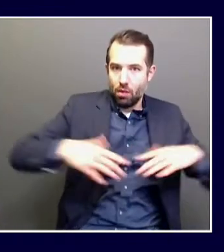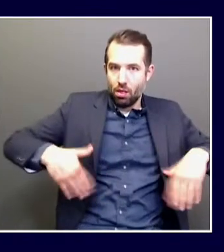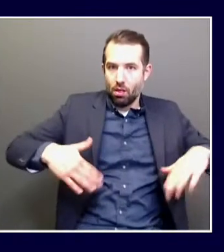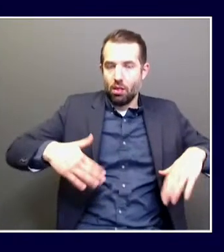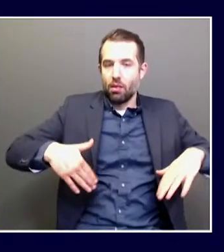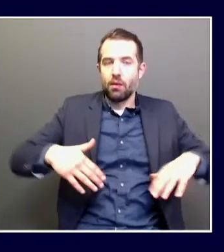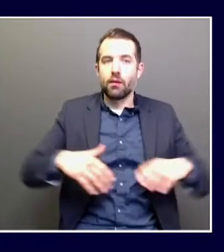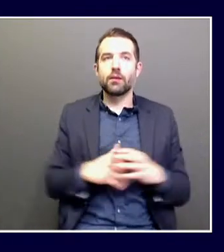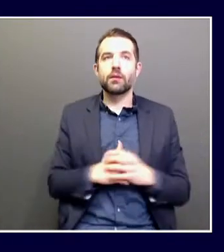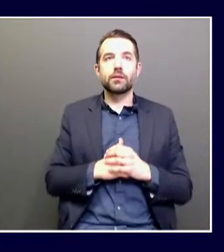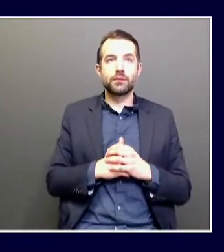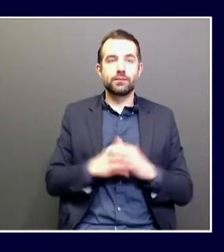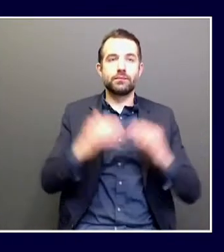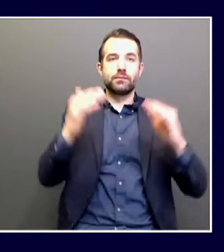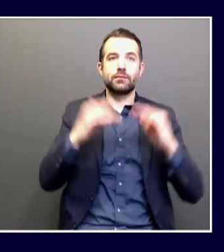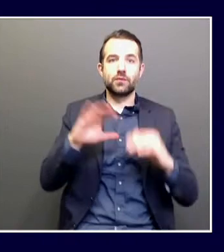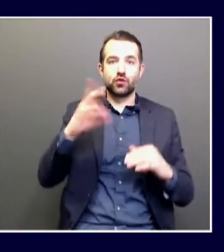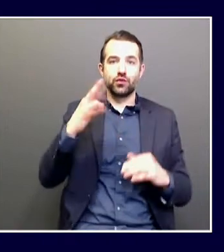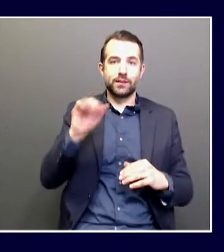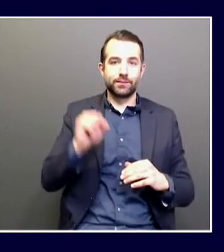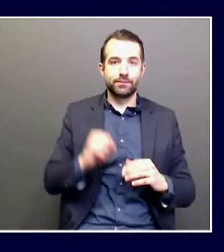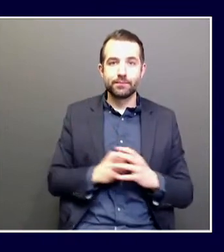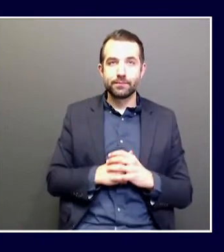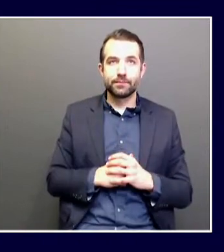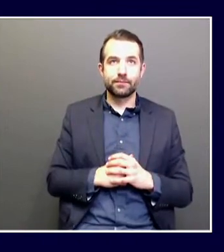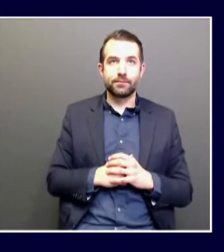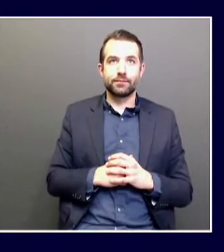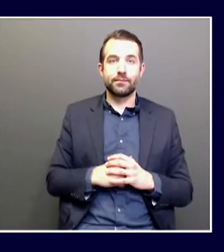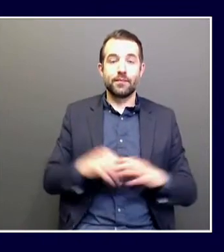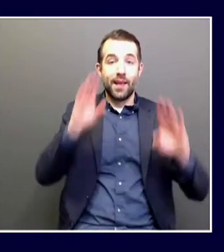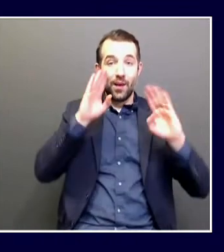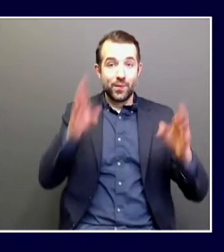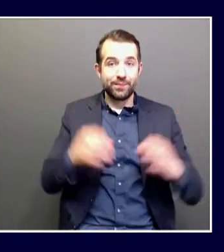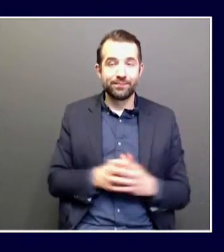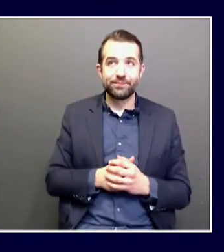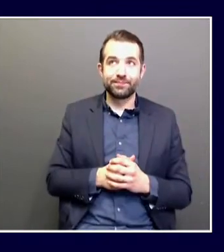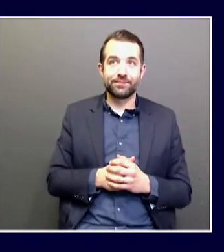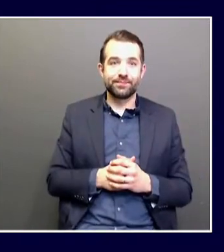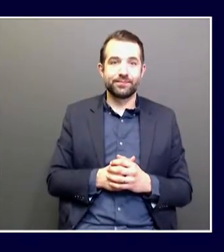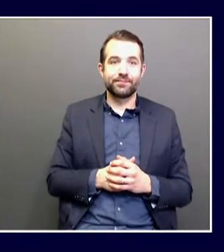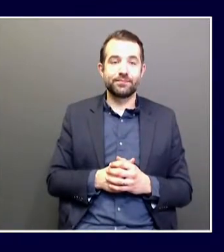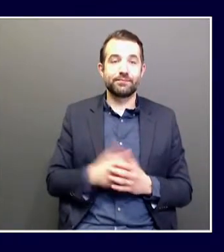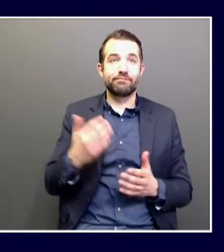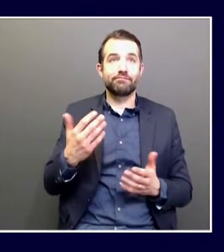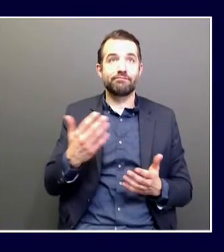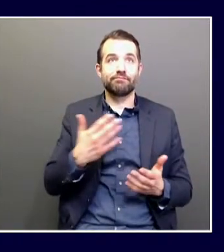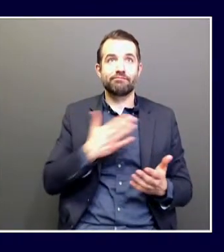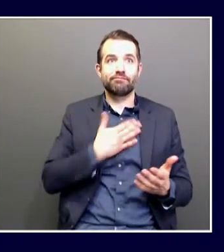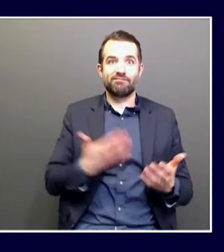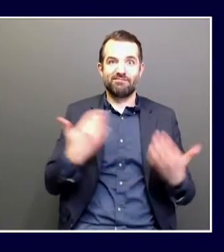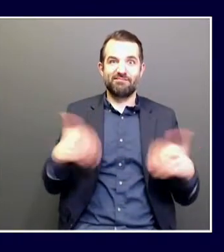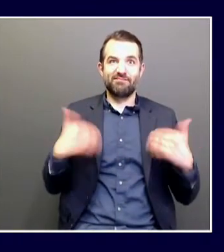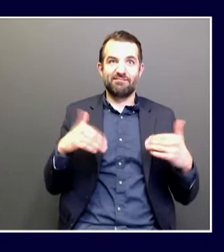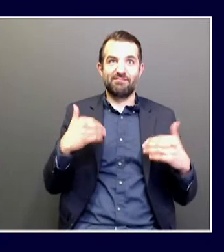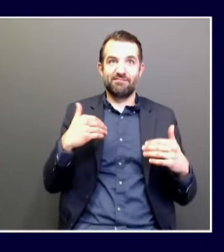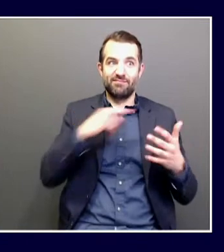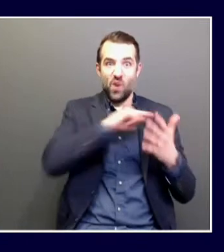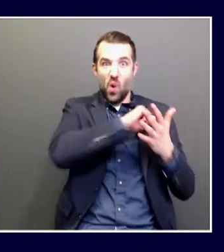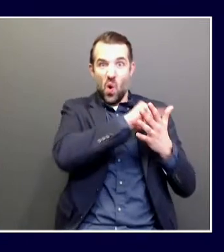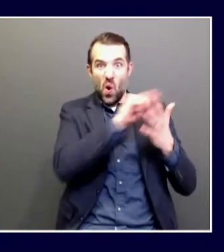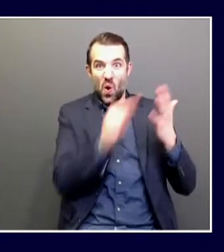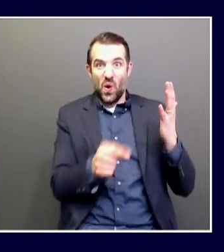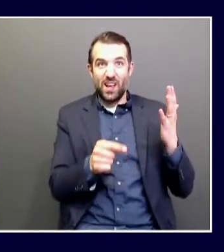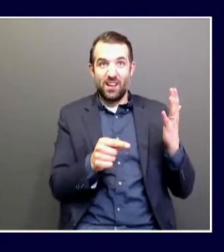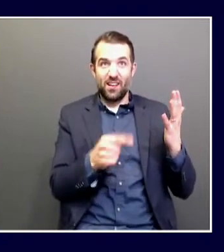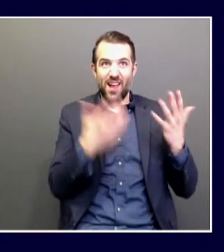you. Hi, Dr. Shah. Got to admit, a lot of my questions have been answered already, but don't you worry. I have